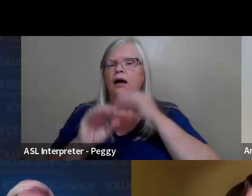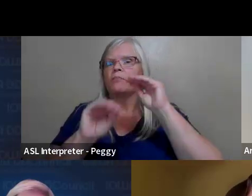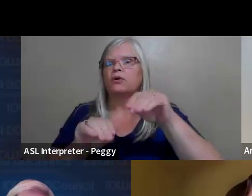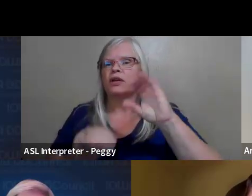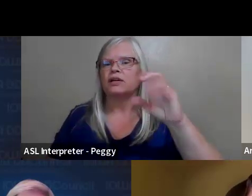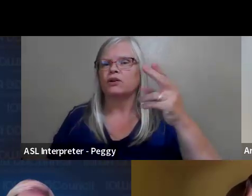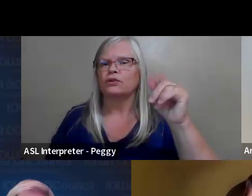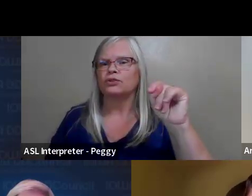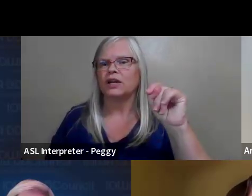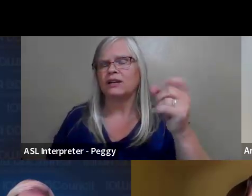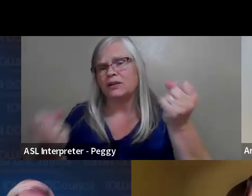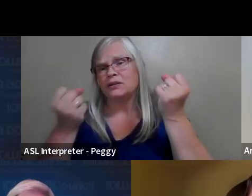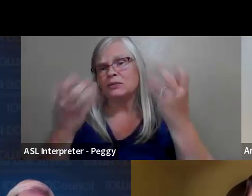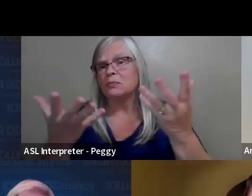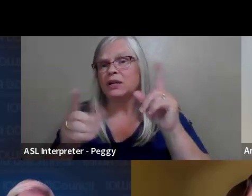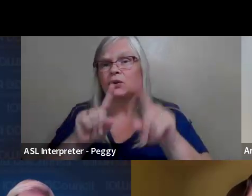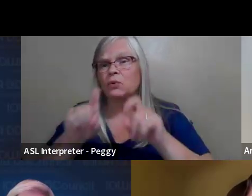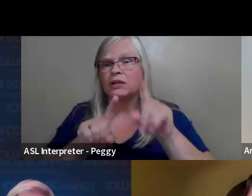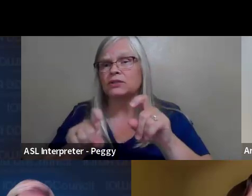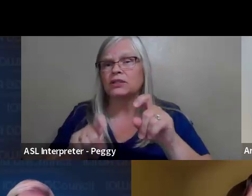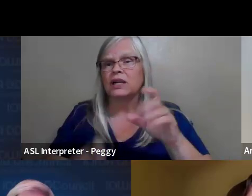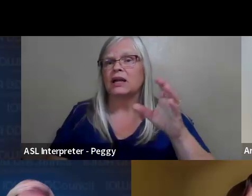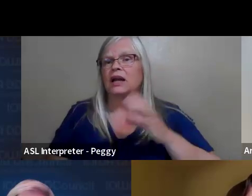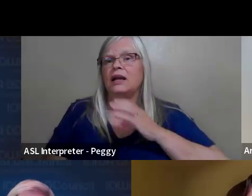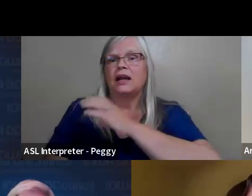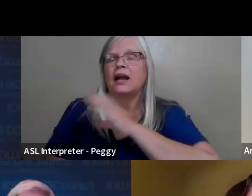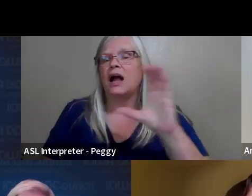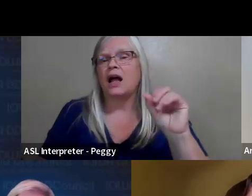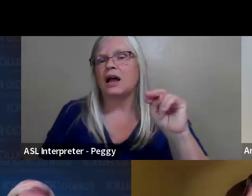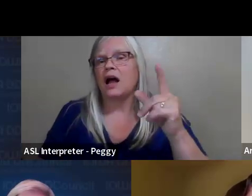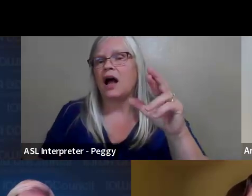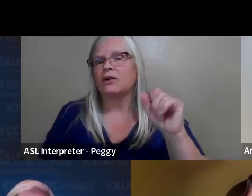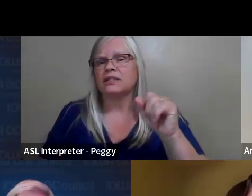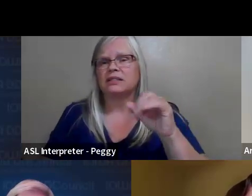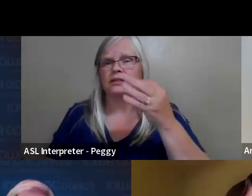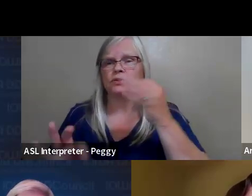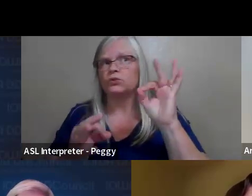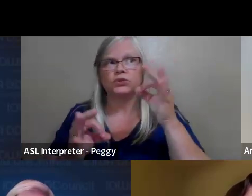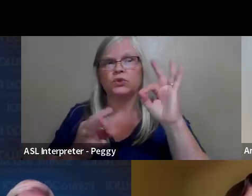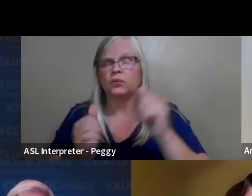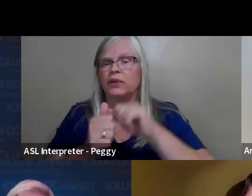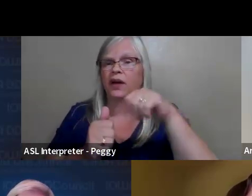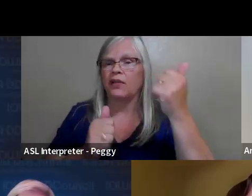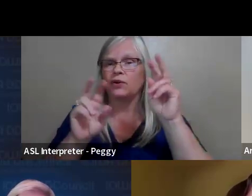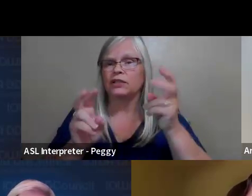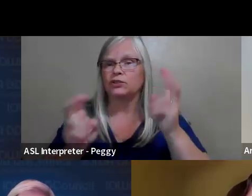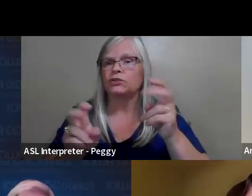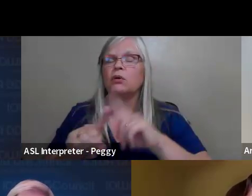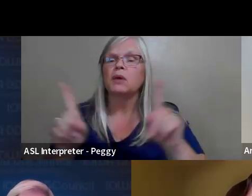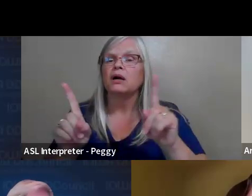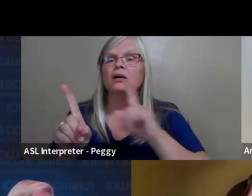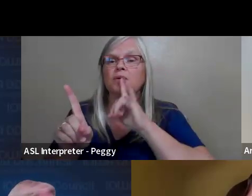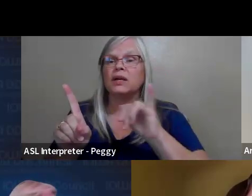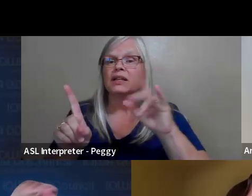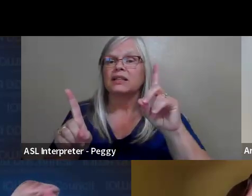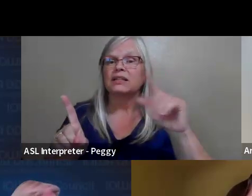are probably a lot of questions you have. Congress is a little distracted right now with some other issues, but for the main part, the